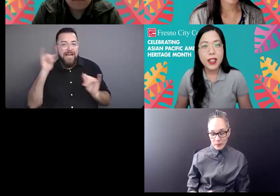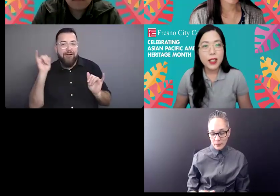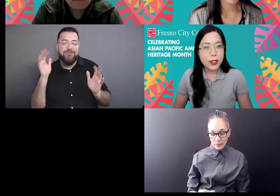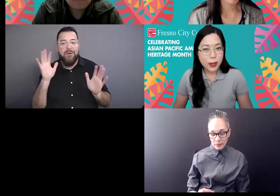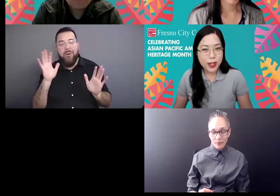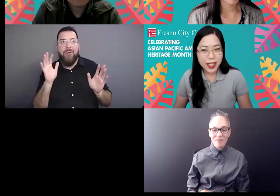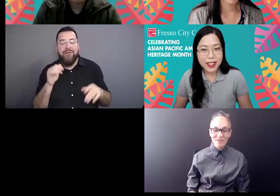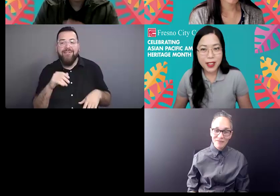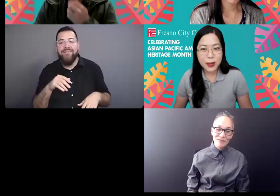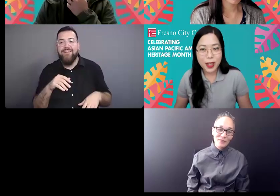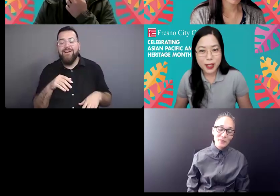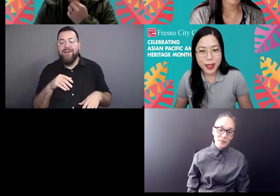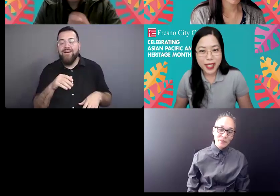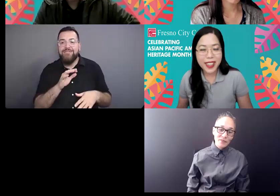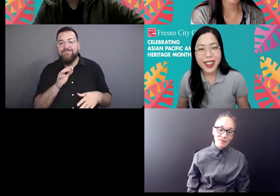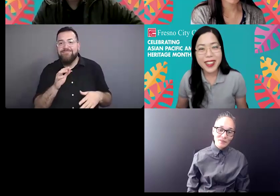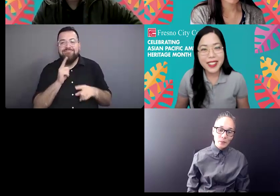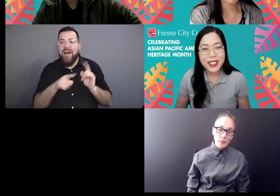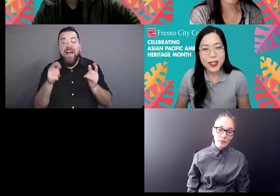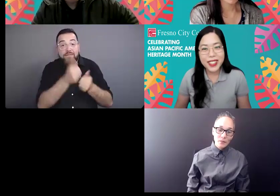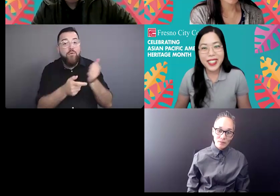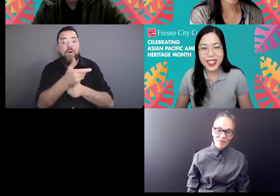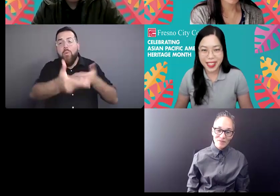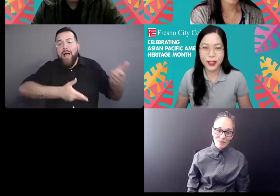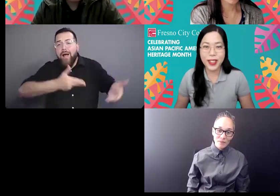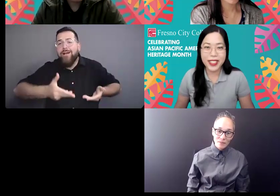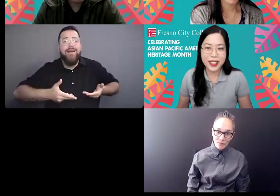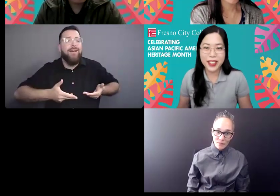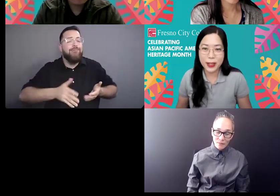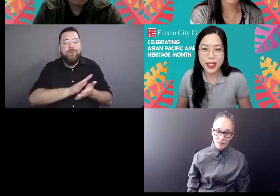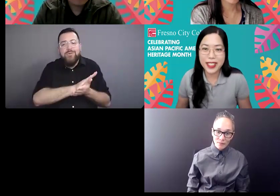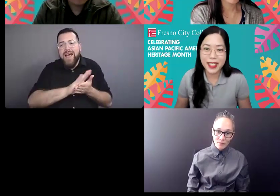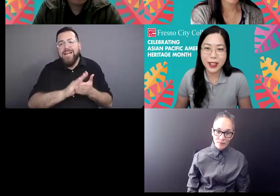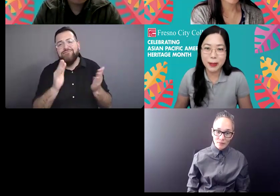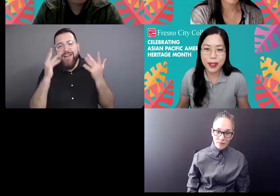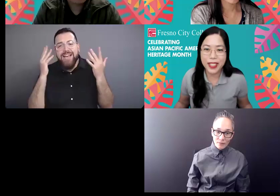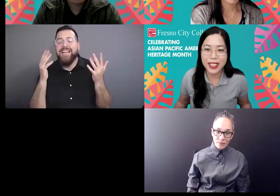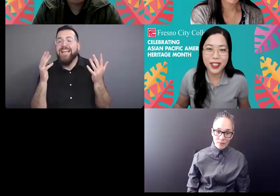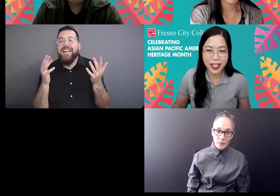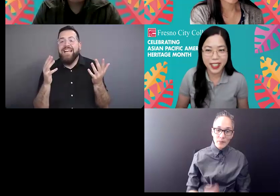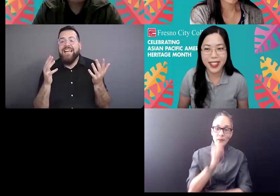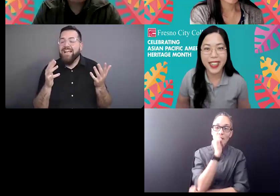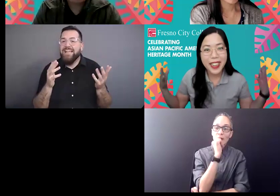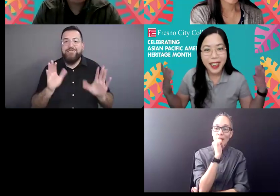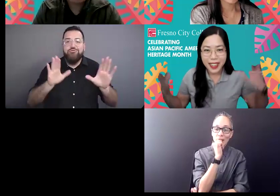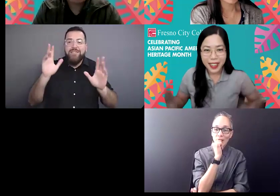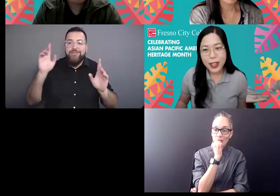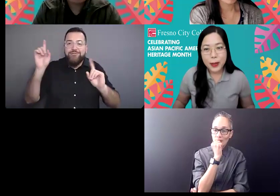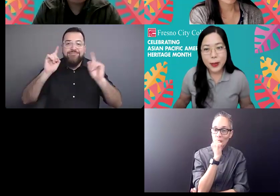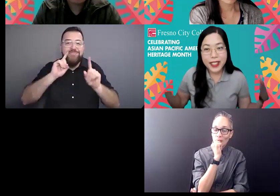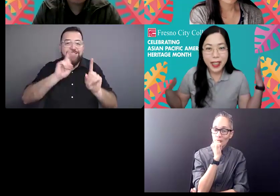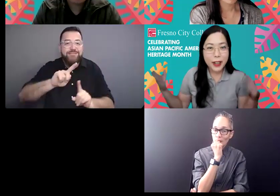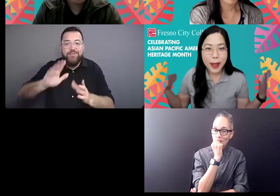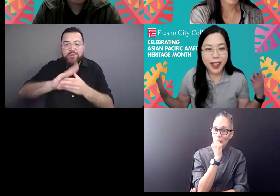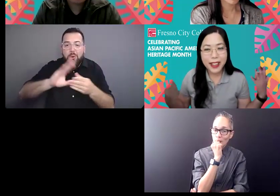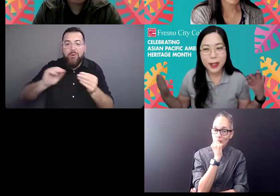been so nice and welcoming, and it's really great hearing stories like Gurpreet and John that